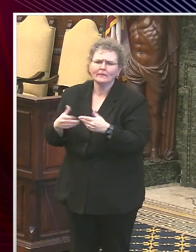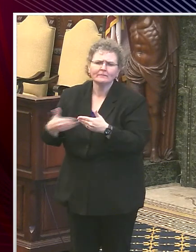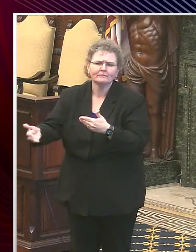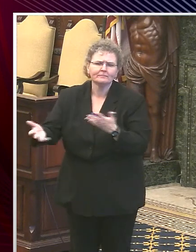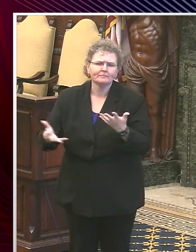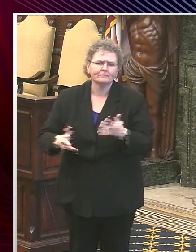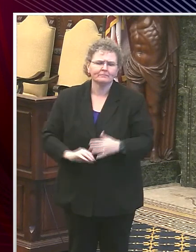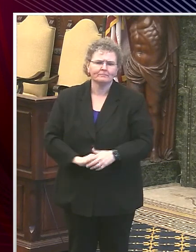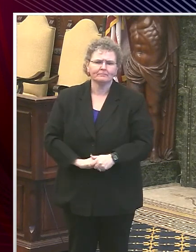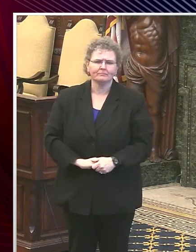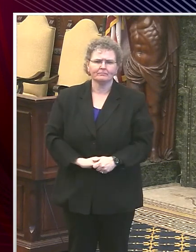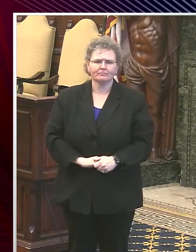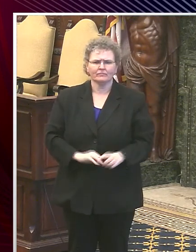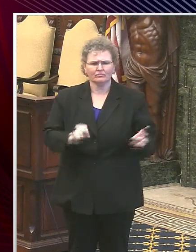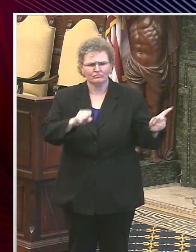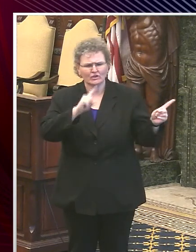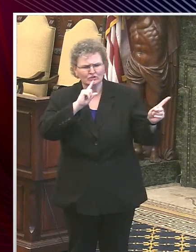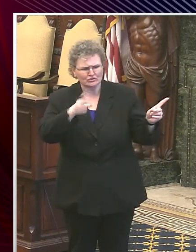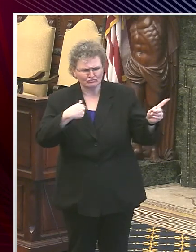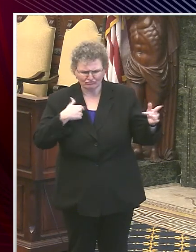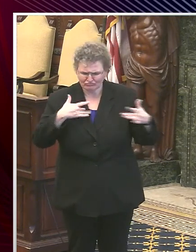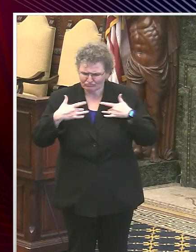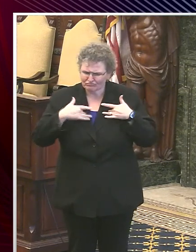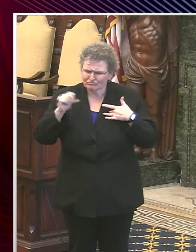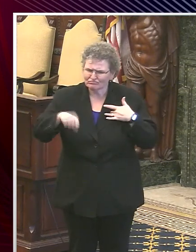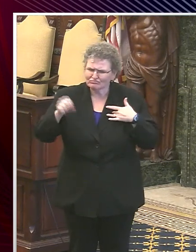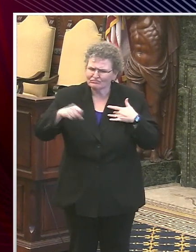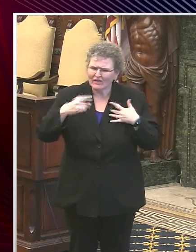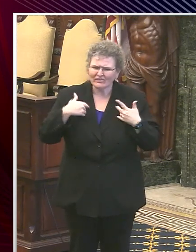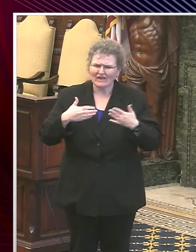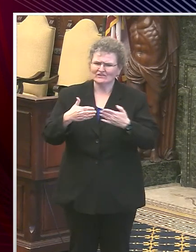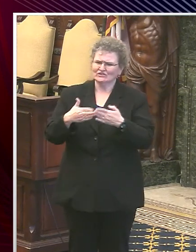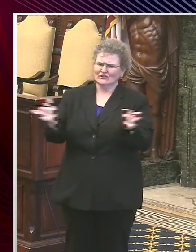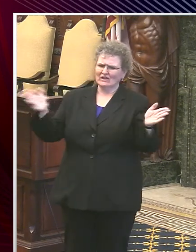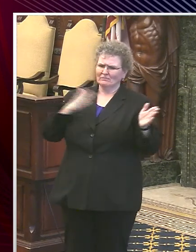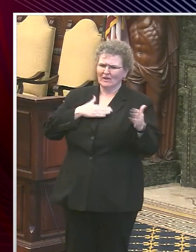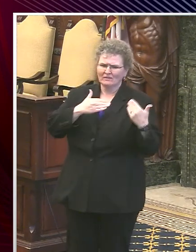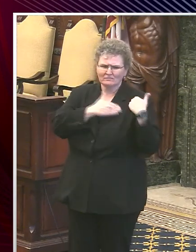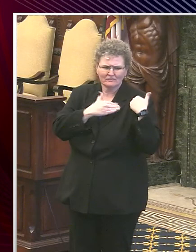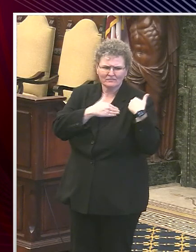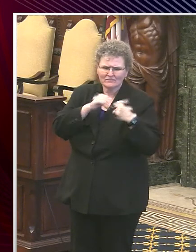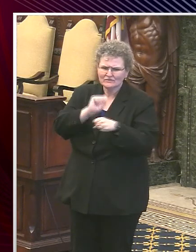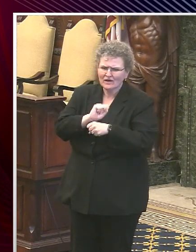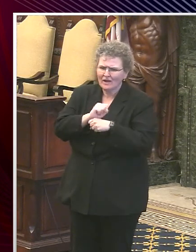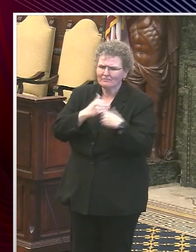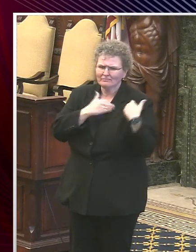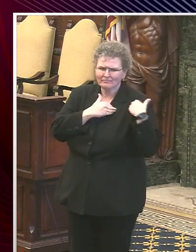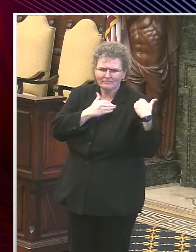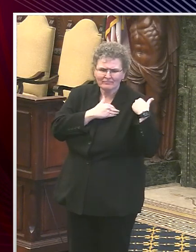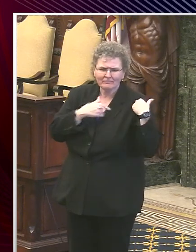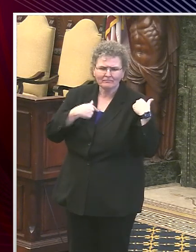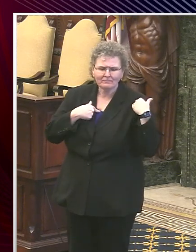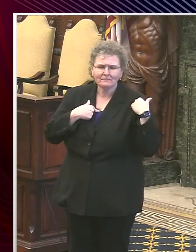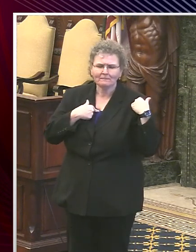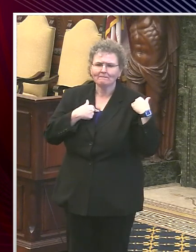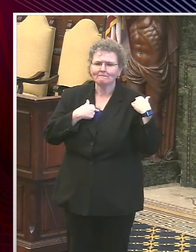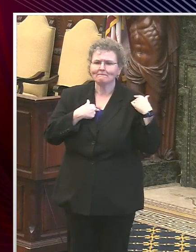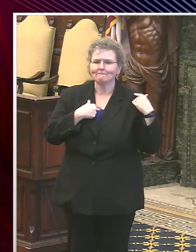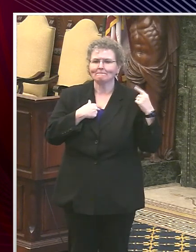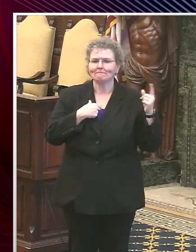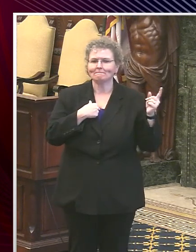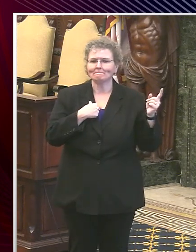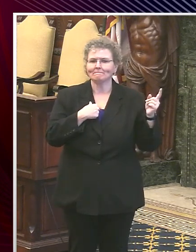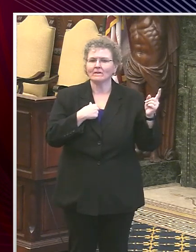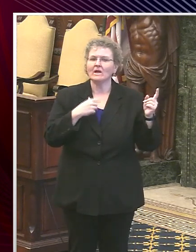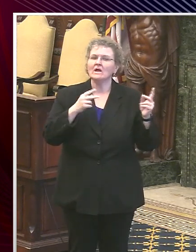that? Sure, I'm concerned about the spread in the community as a whole. That's something that's my job is to be concerned. I can say that there are some very careful